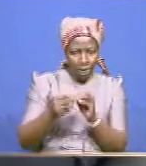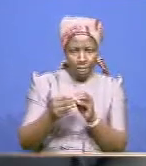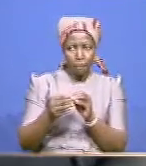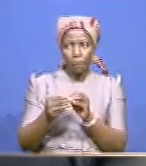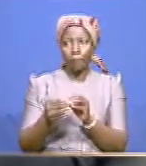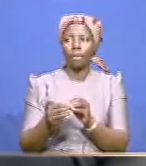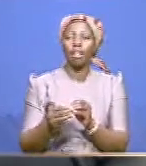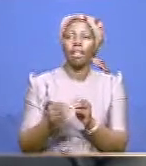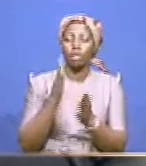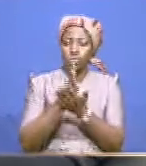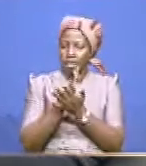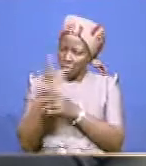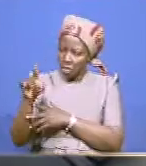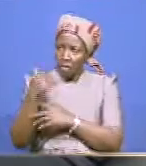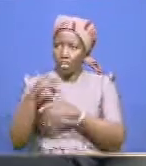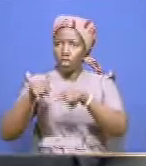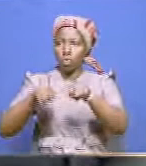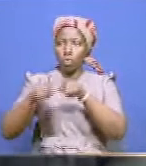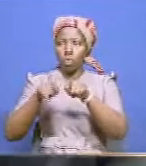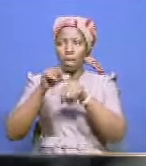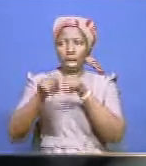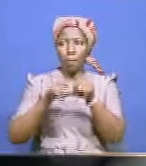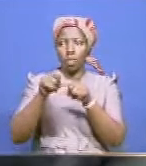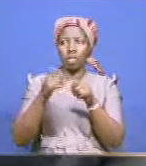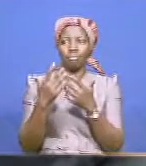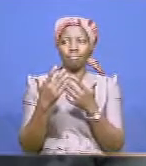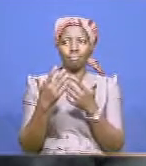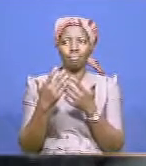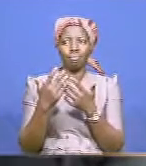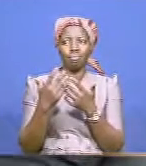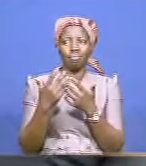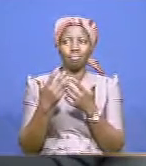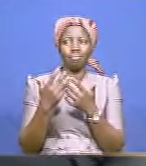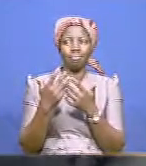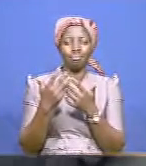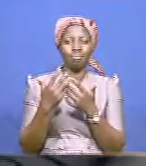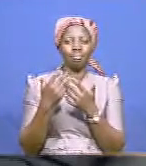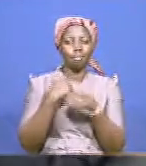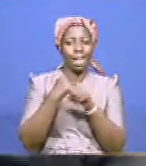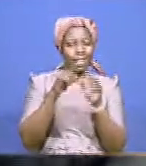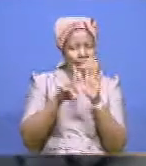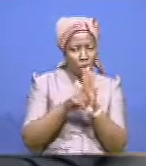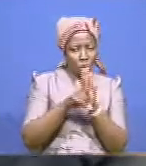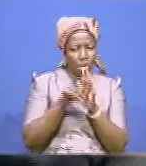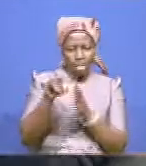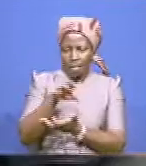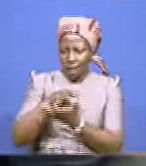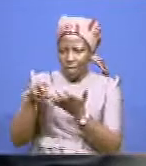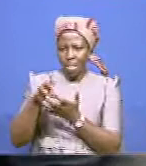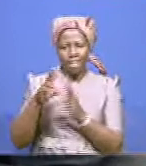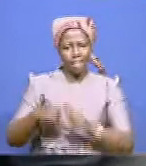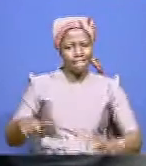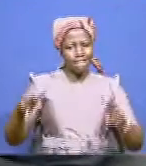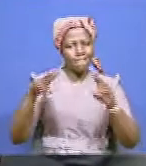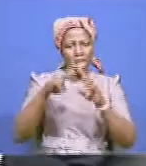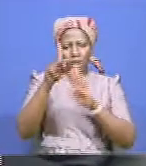very fact that they have control over legislation of a Senate is compromising the values and the principles of the Constitution.